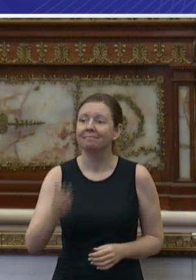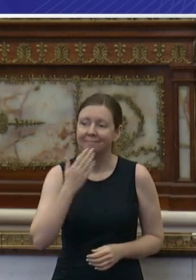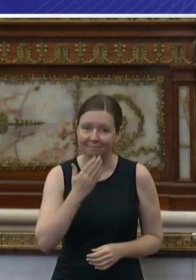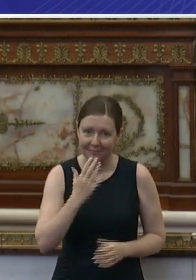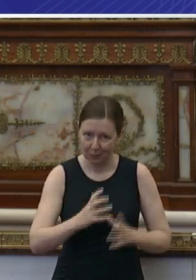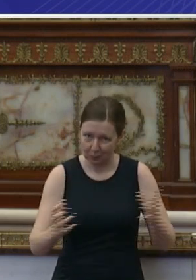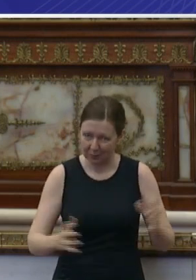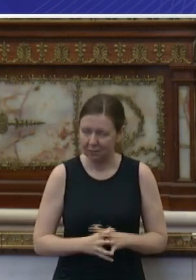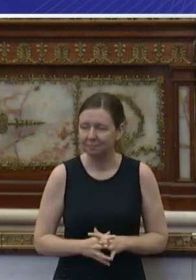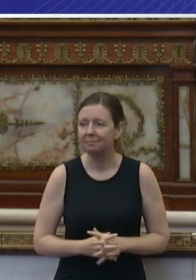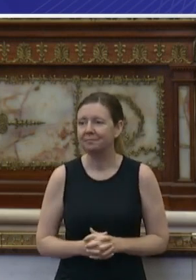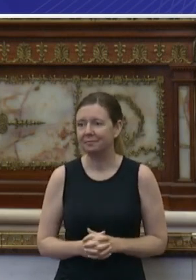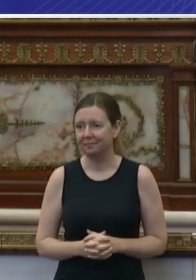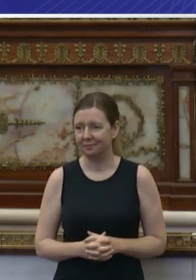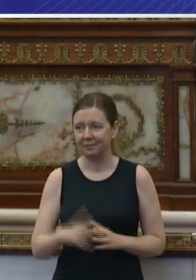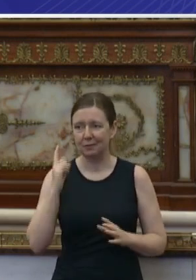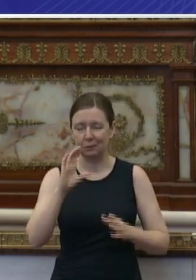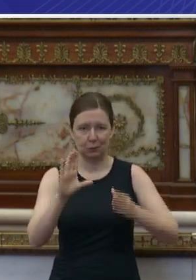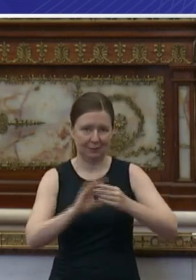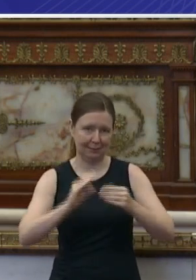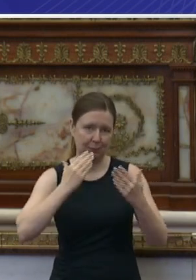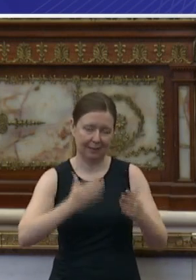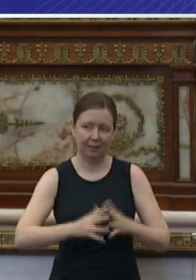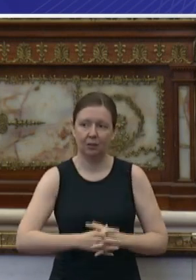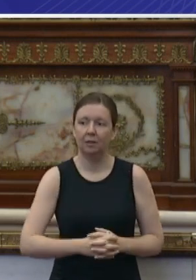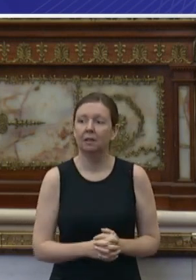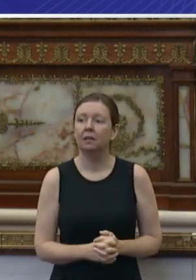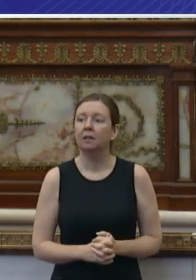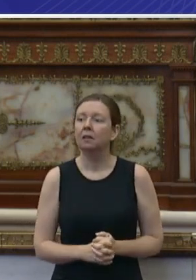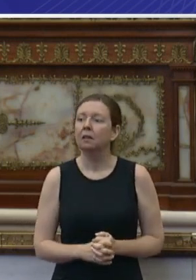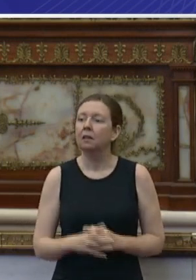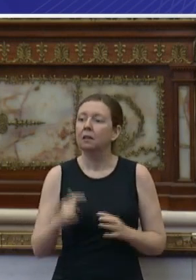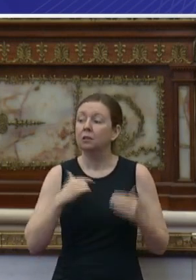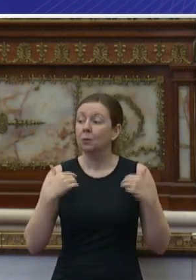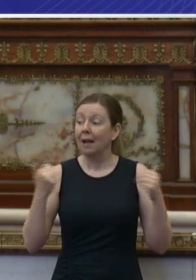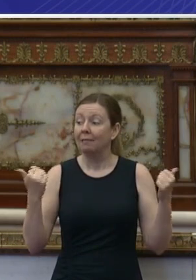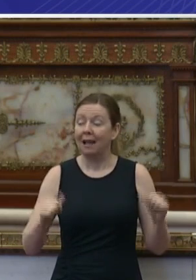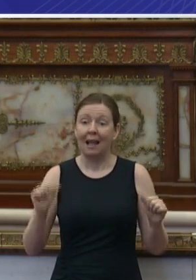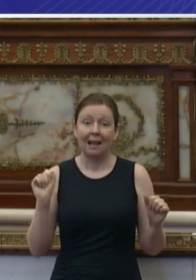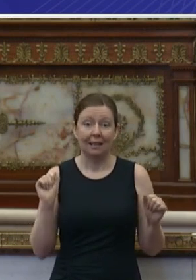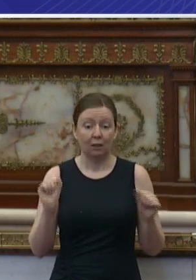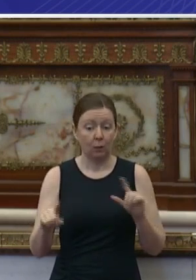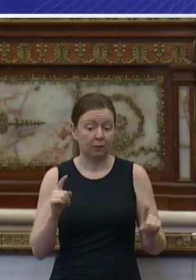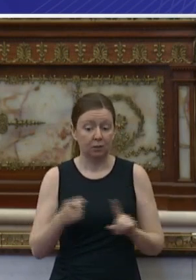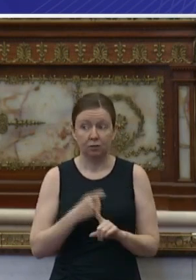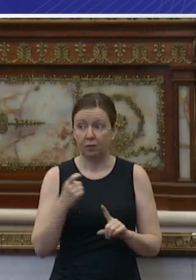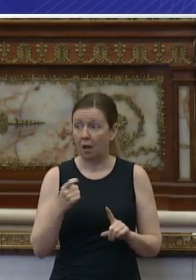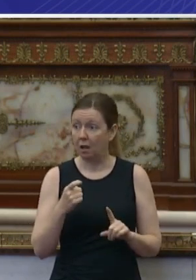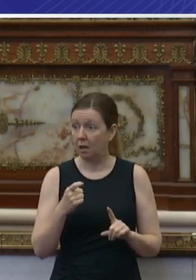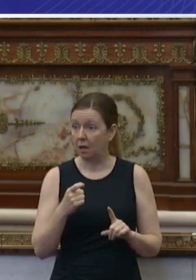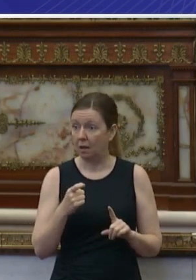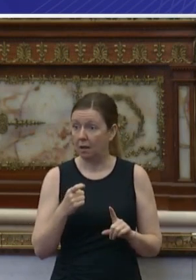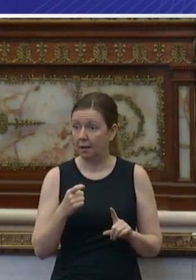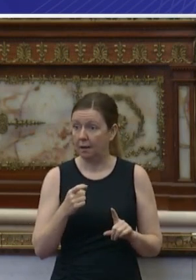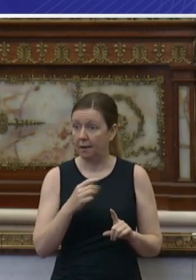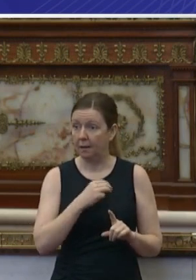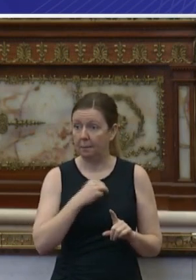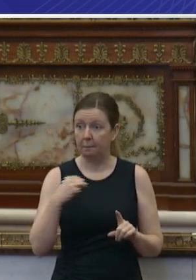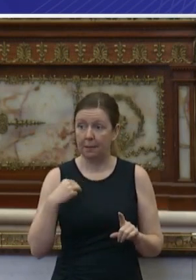very much. Thank you very much for your testimony. And do we have any questions from the members